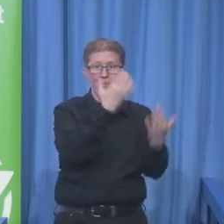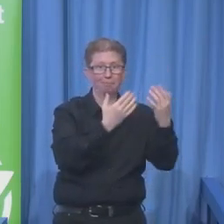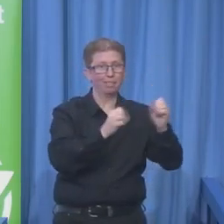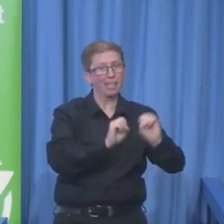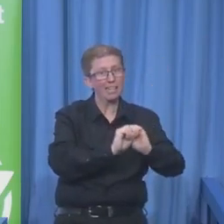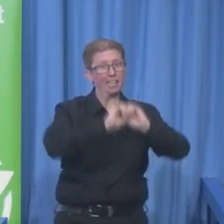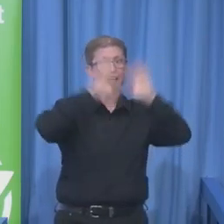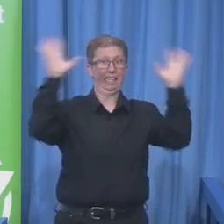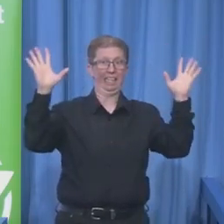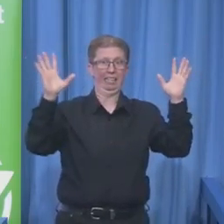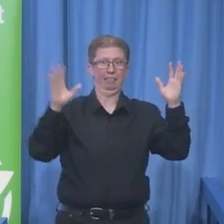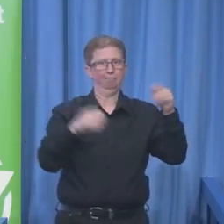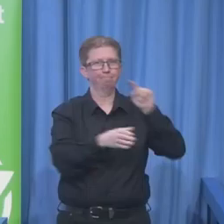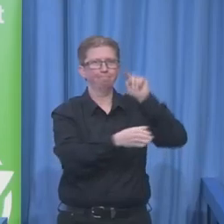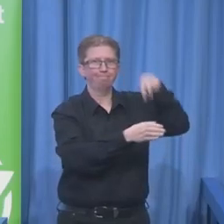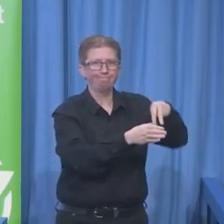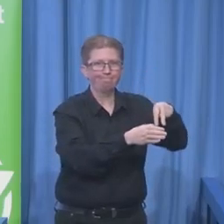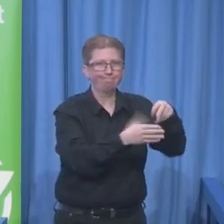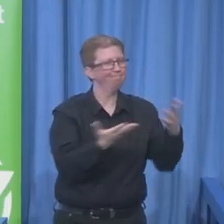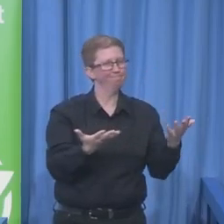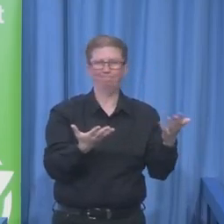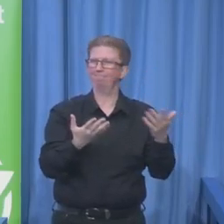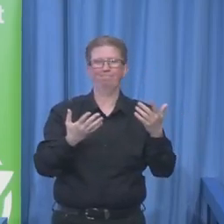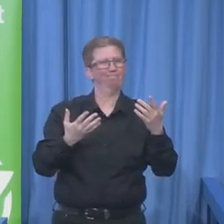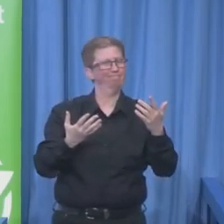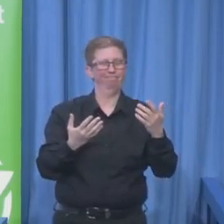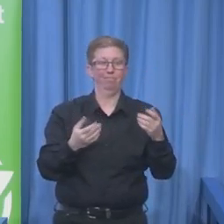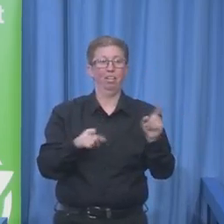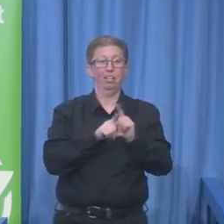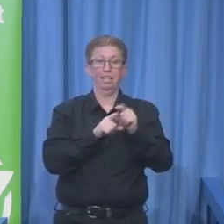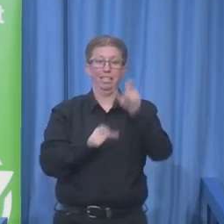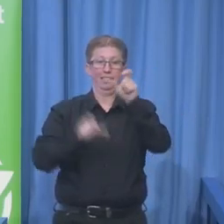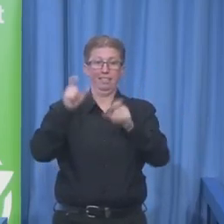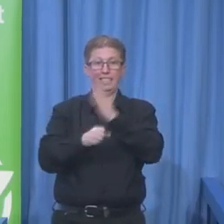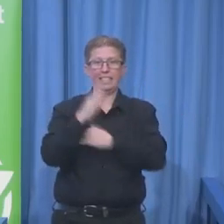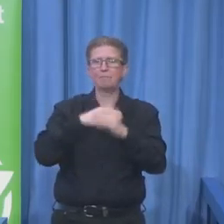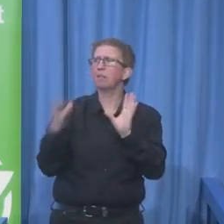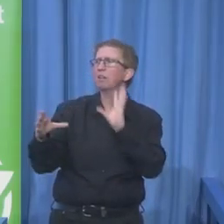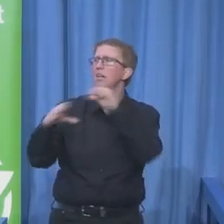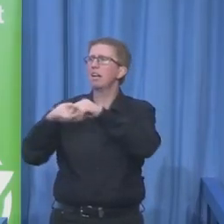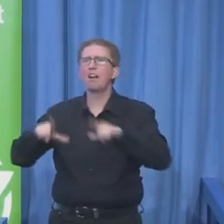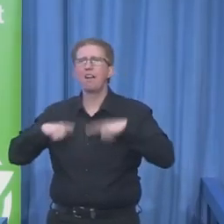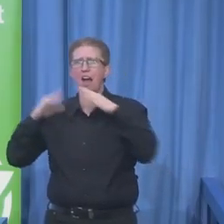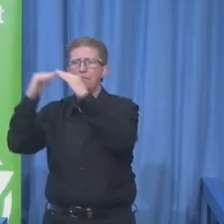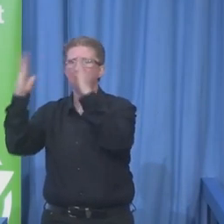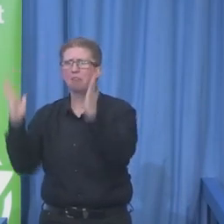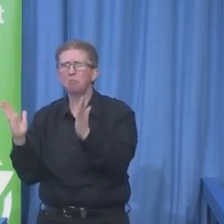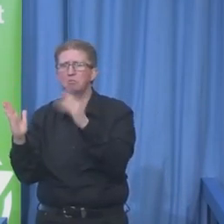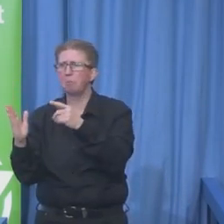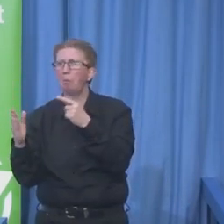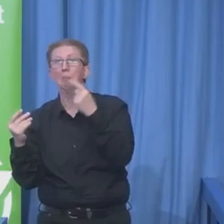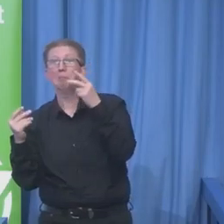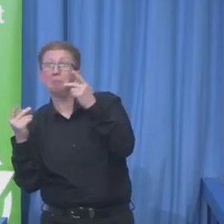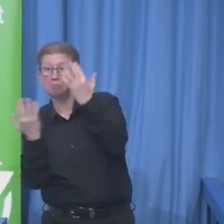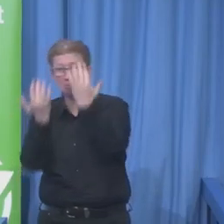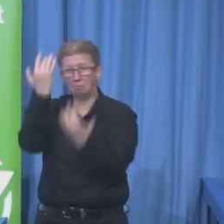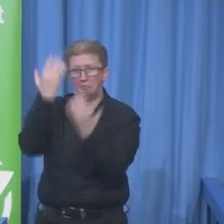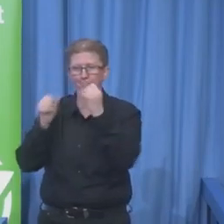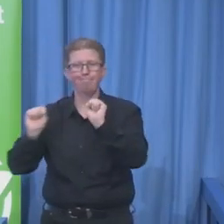these institutions are administrated by directors who have the full guardianship over these